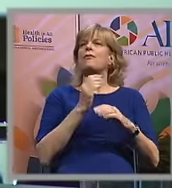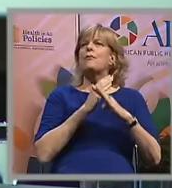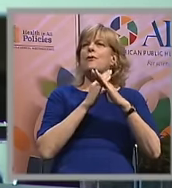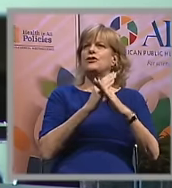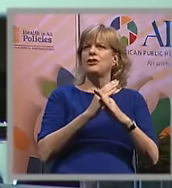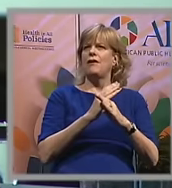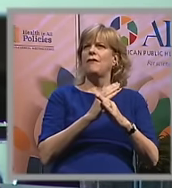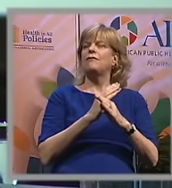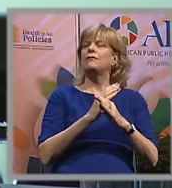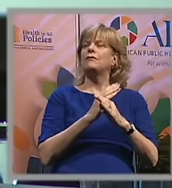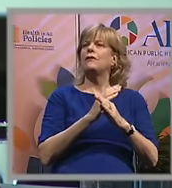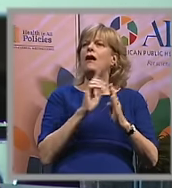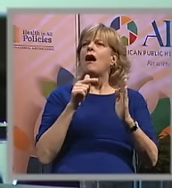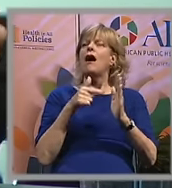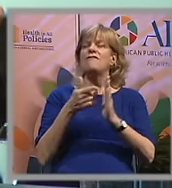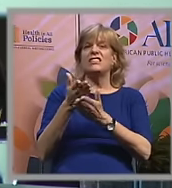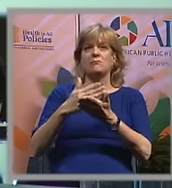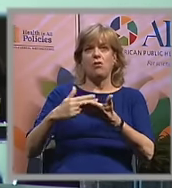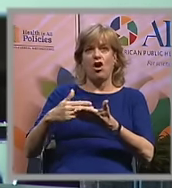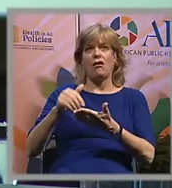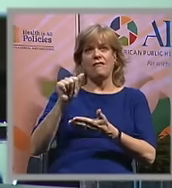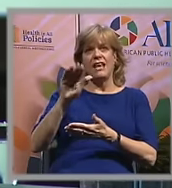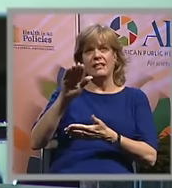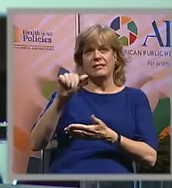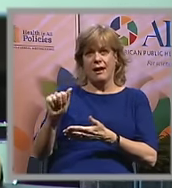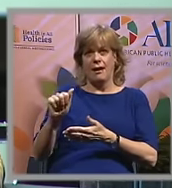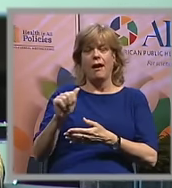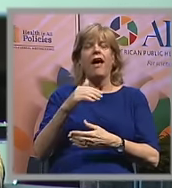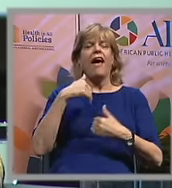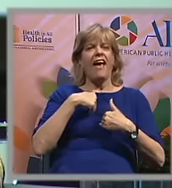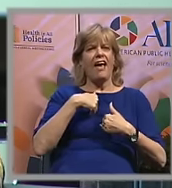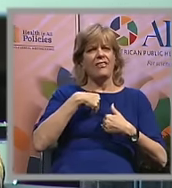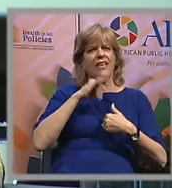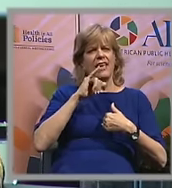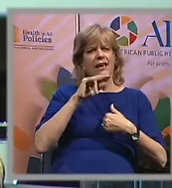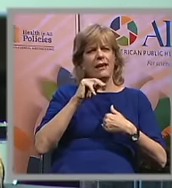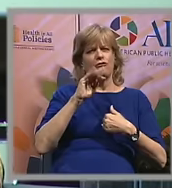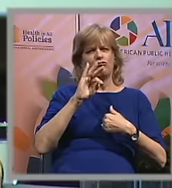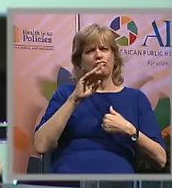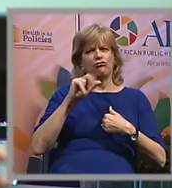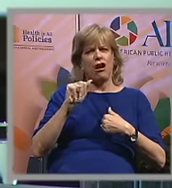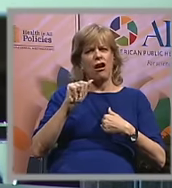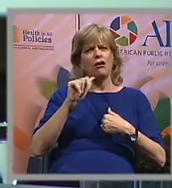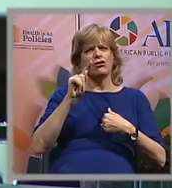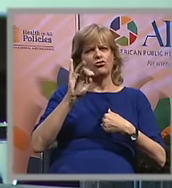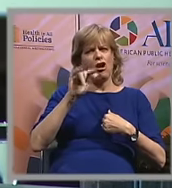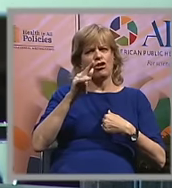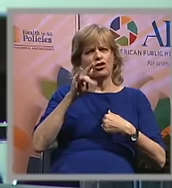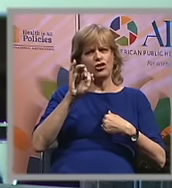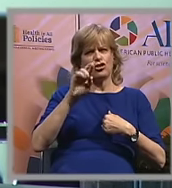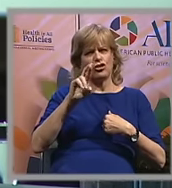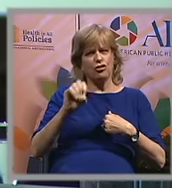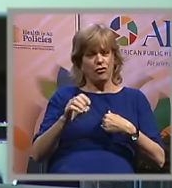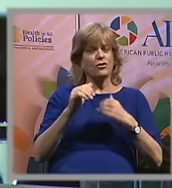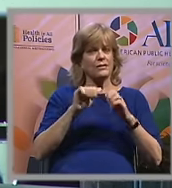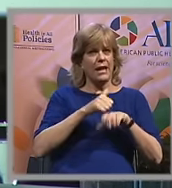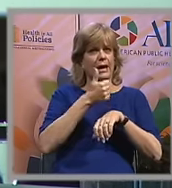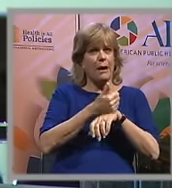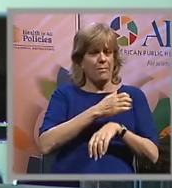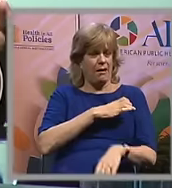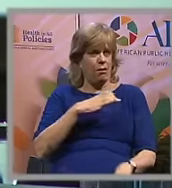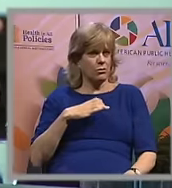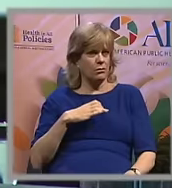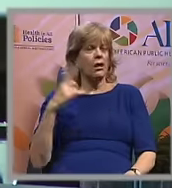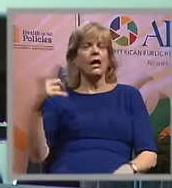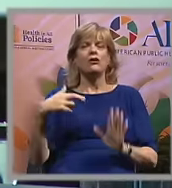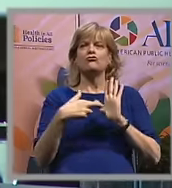Fund component of the ACA contained the infrastructure for setting up the National Prevention Council, a council that has